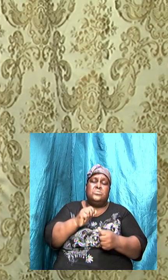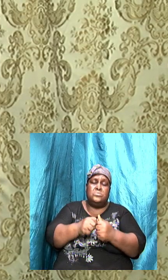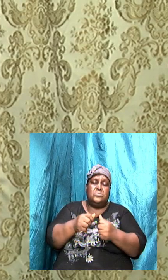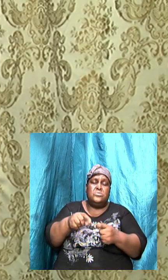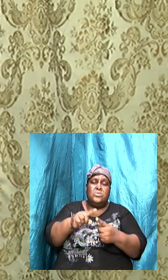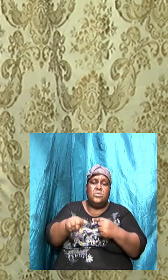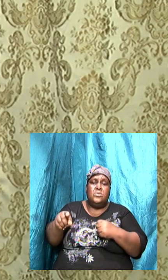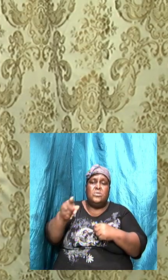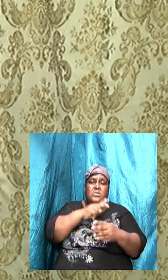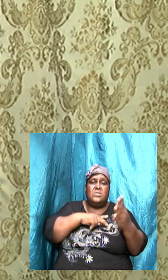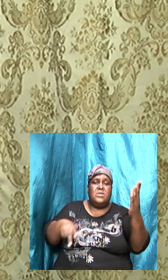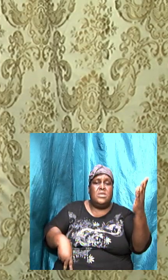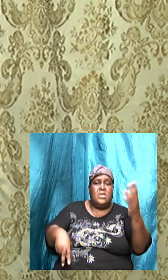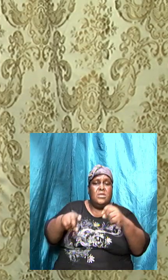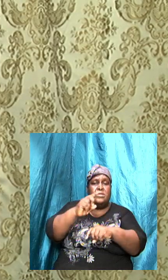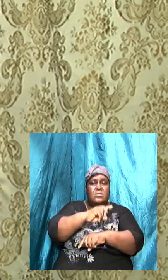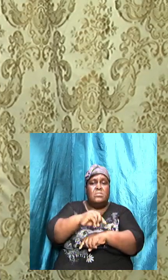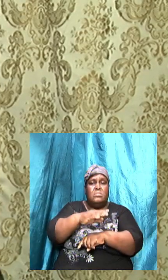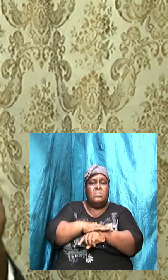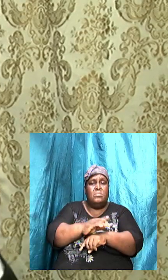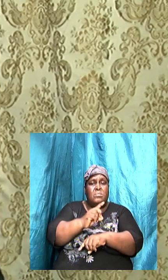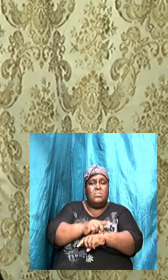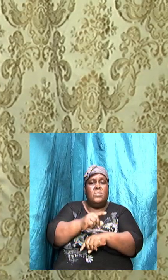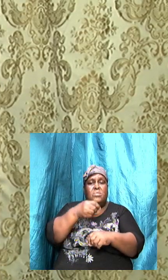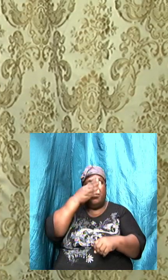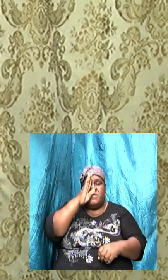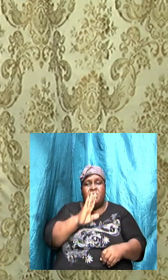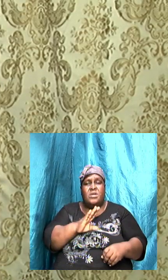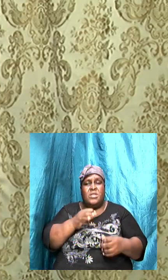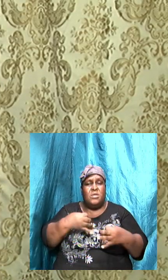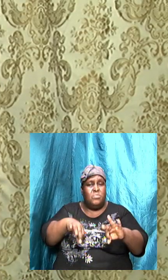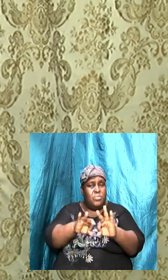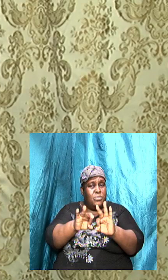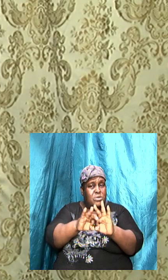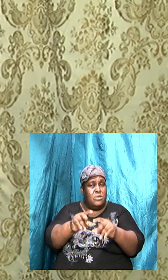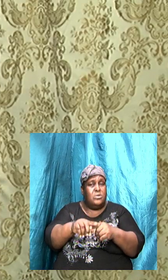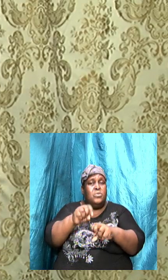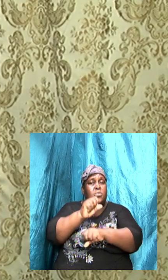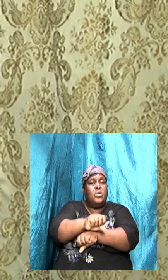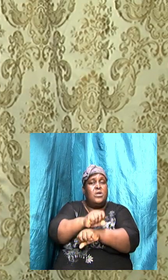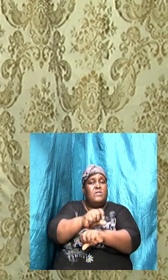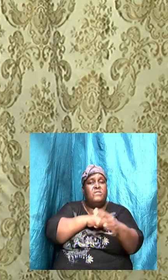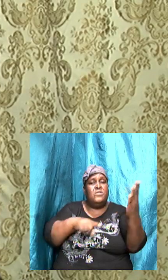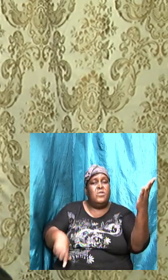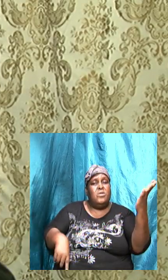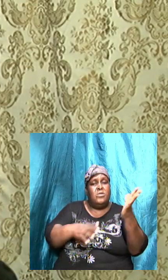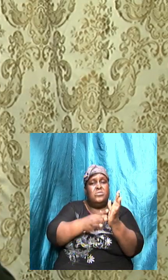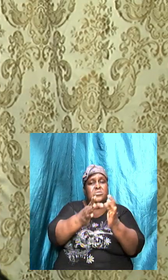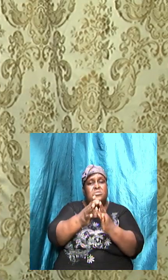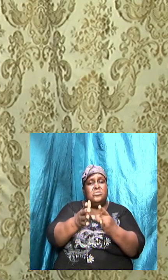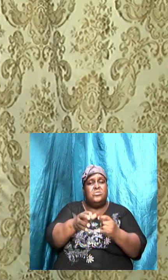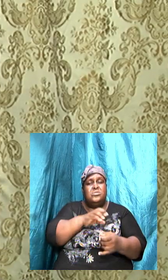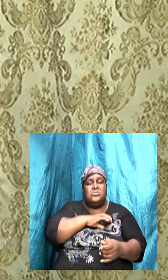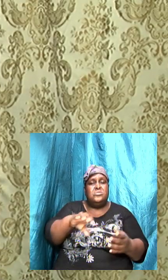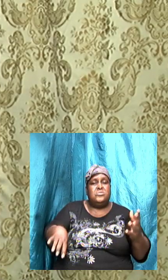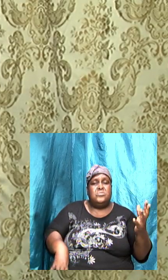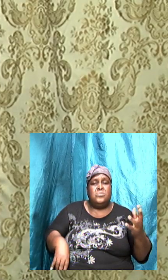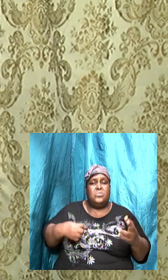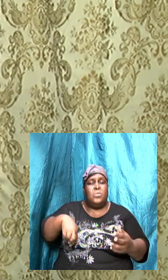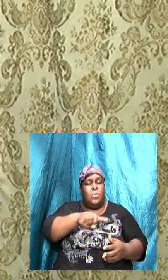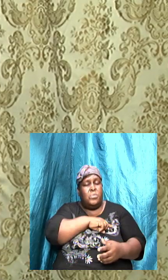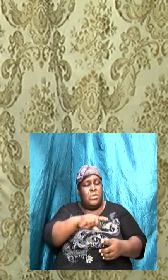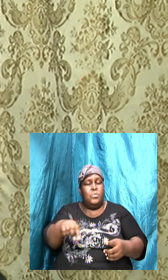And so it is important for us to be working for the Lord Jesus Christ. We will work for